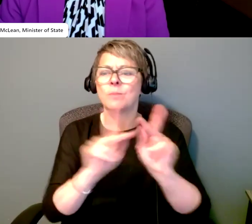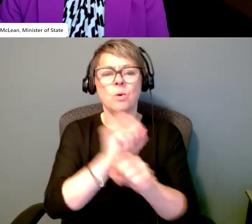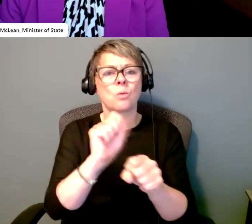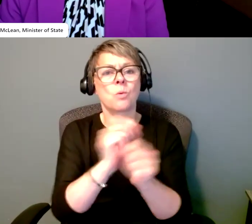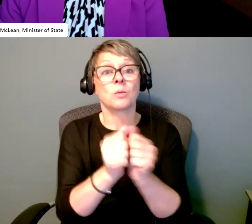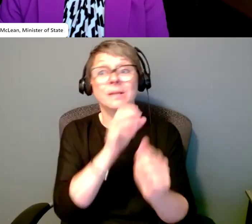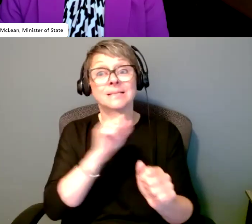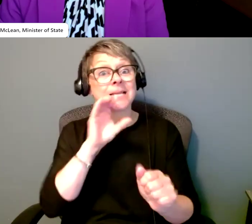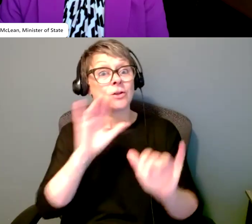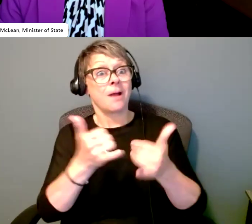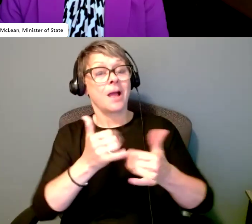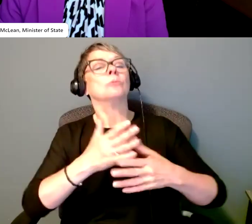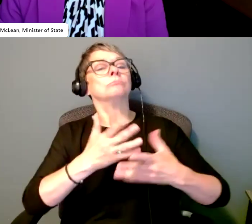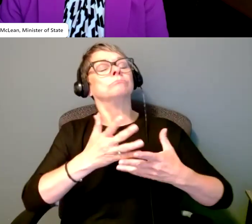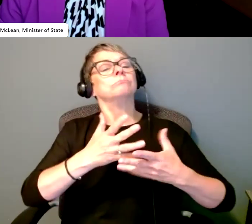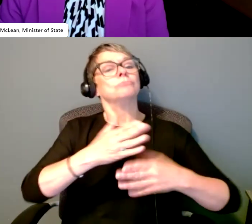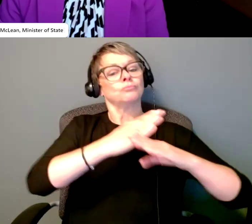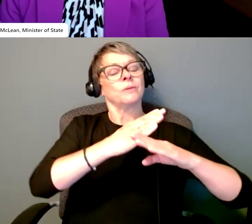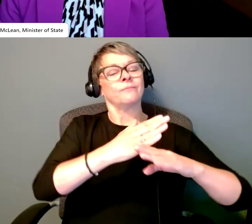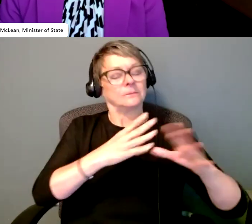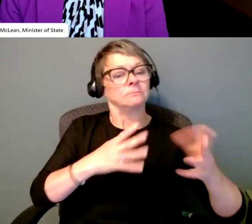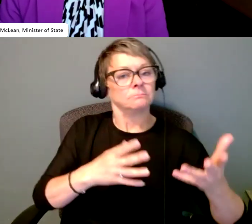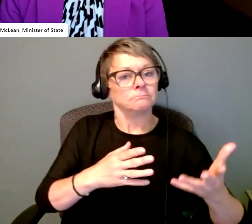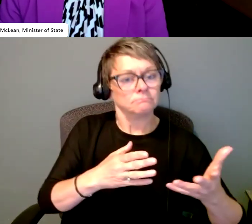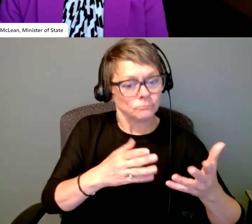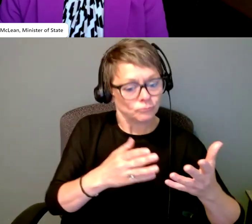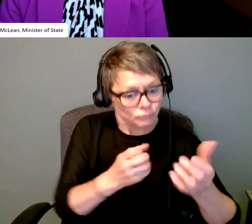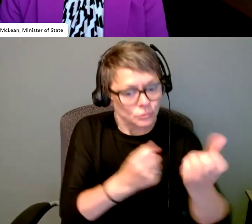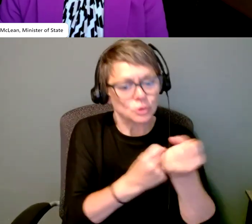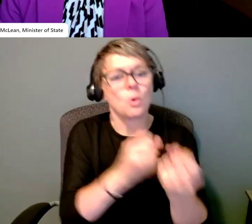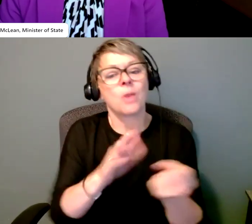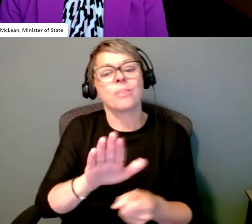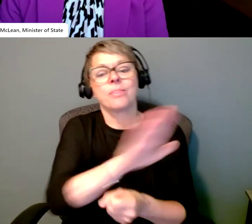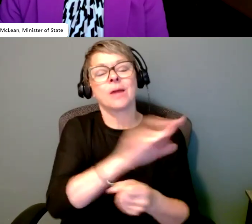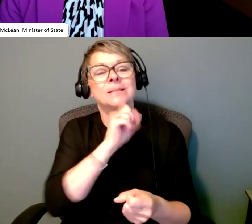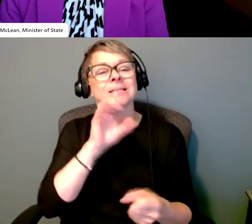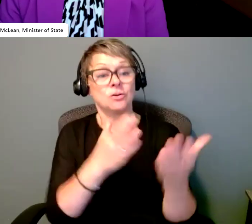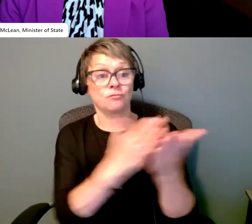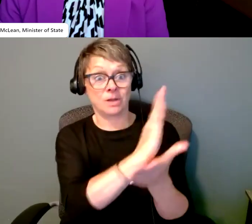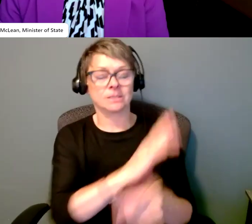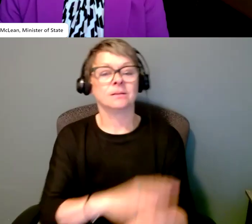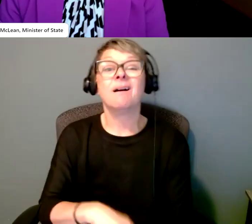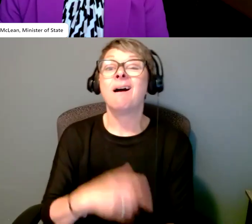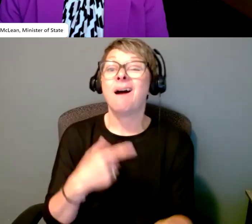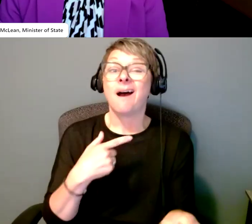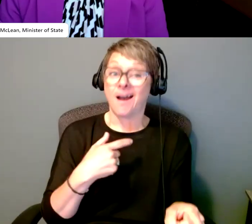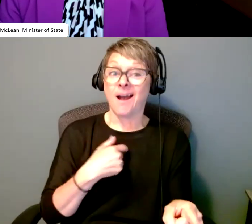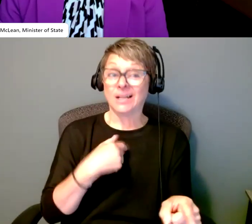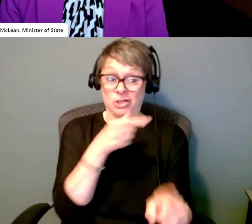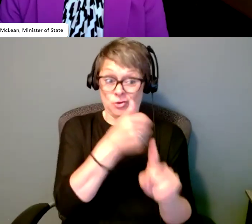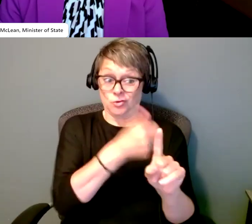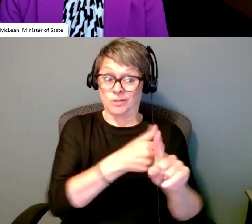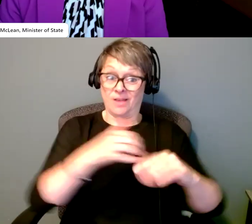the rights of older adults. I had the privilege of working with this organization because of Dr. Podnieks. She was the founder of